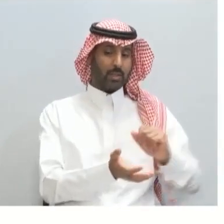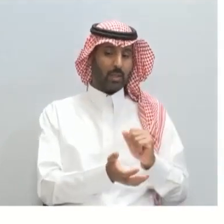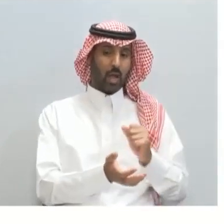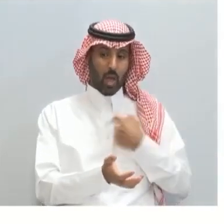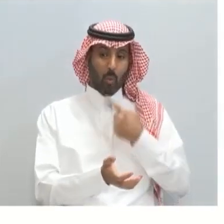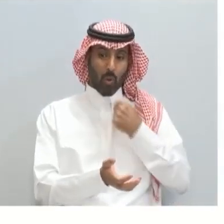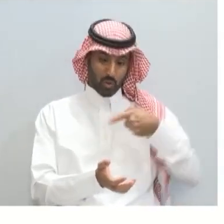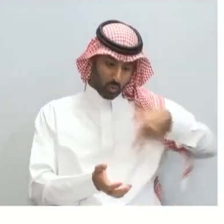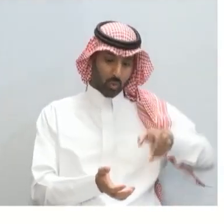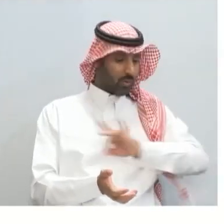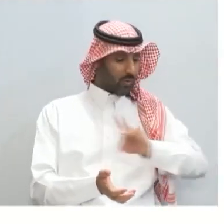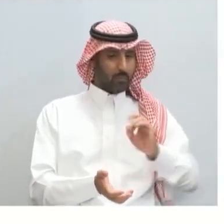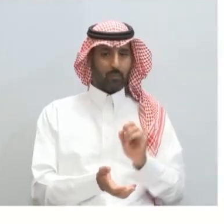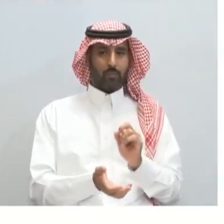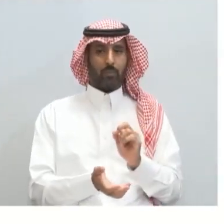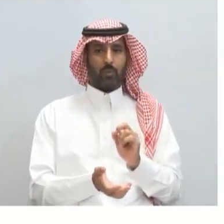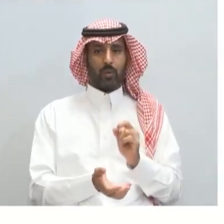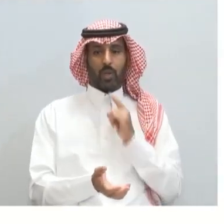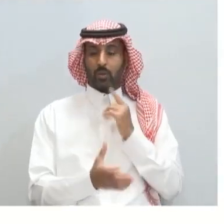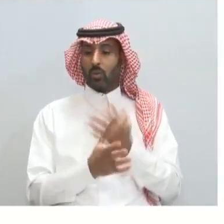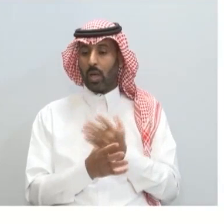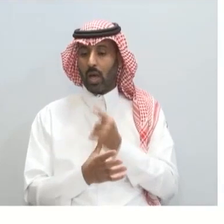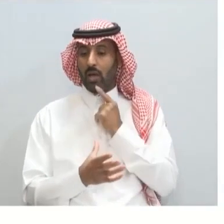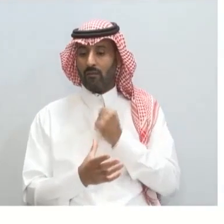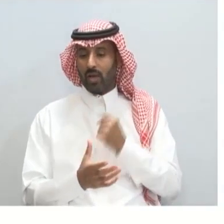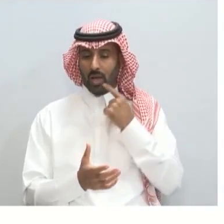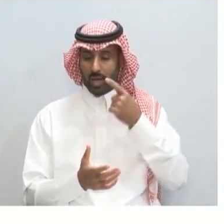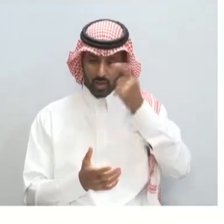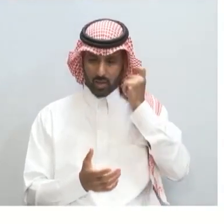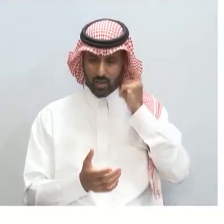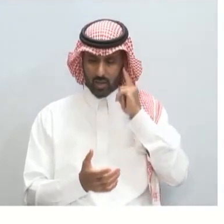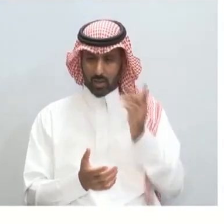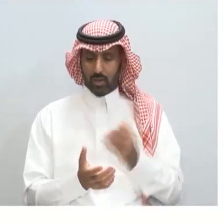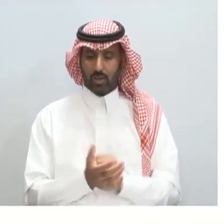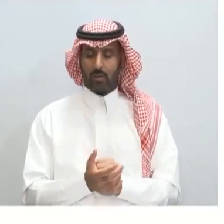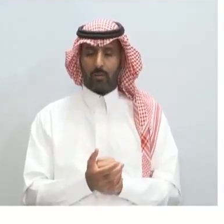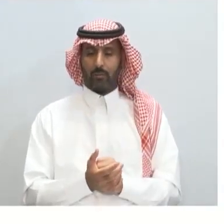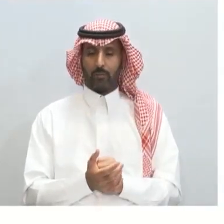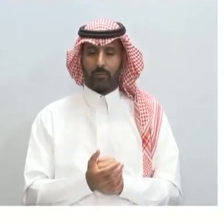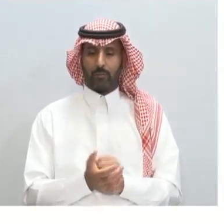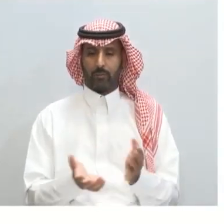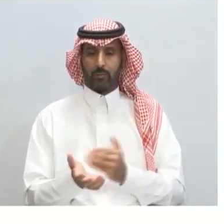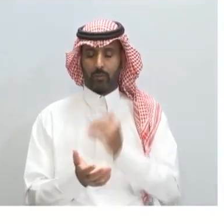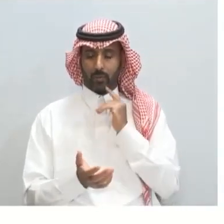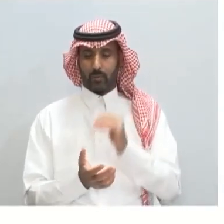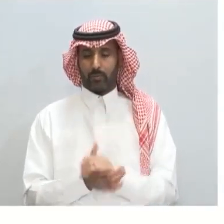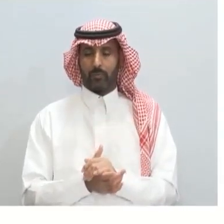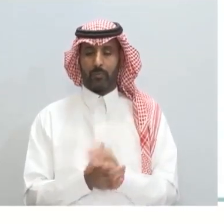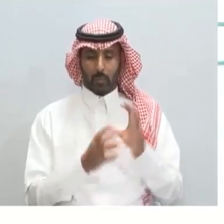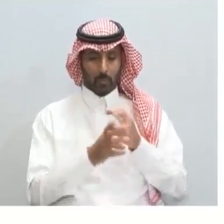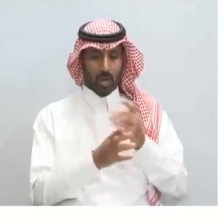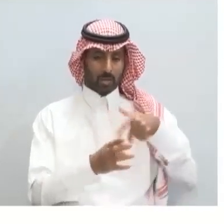I want to go down toown no that's why I told you if I wanted to go I would use this method going by